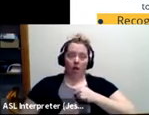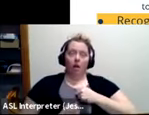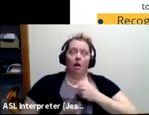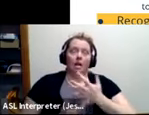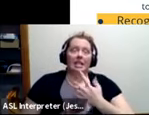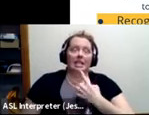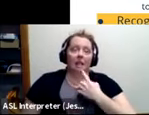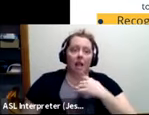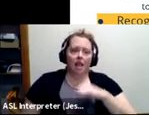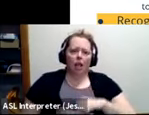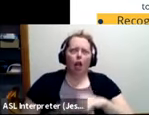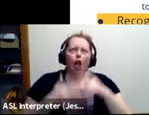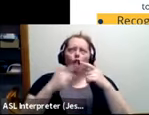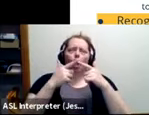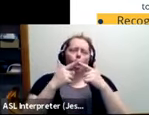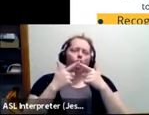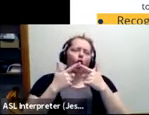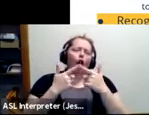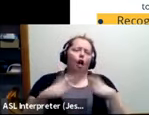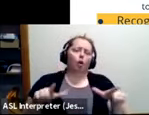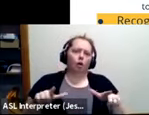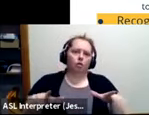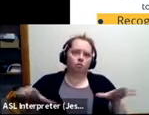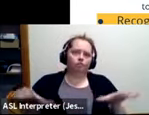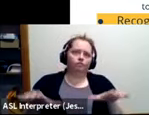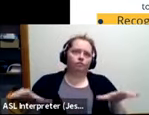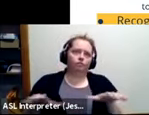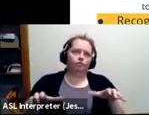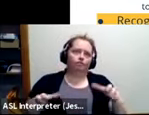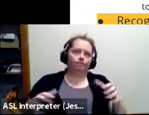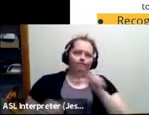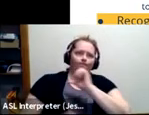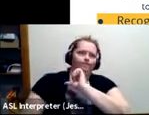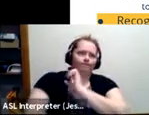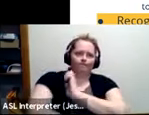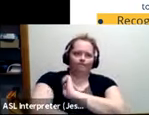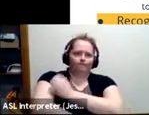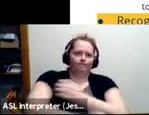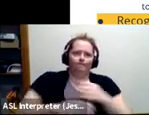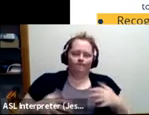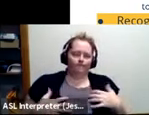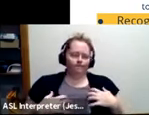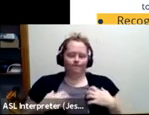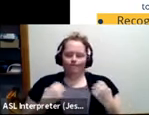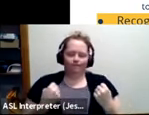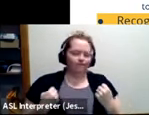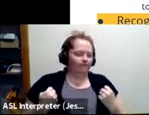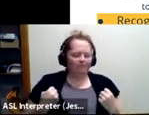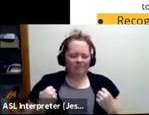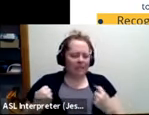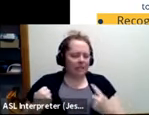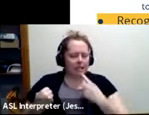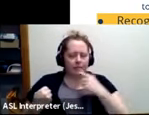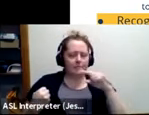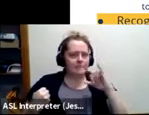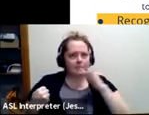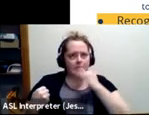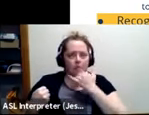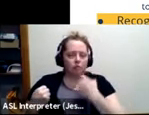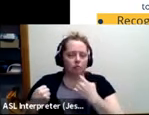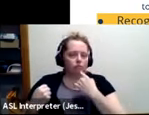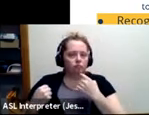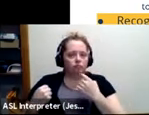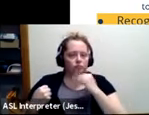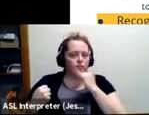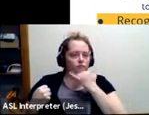huge action of courage to say, that was misgendering me. And so if somebody approaches you and says,